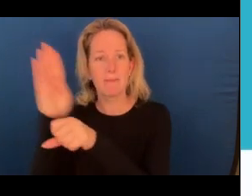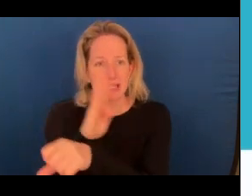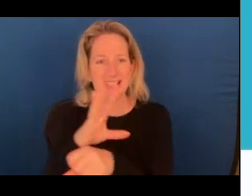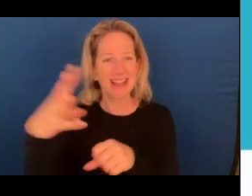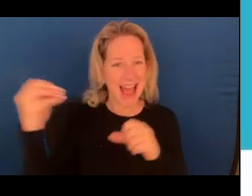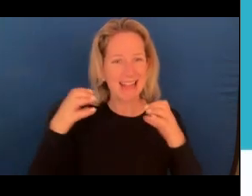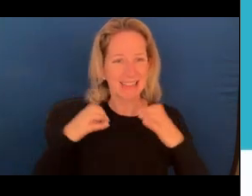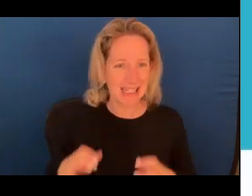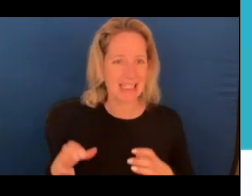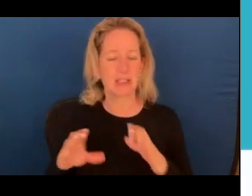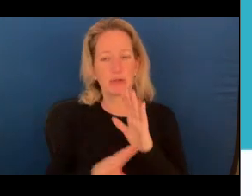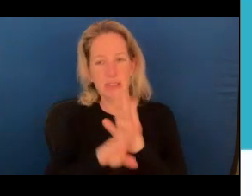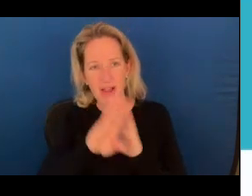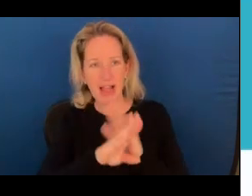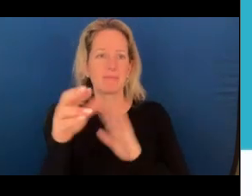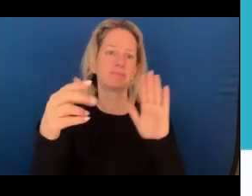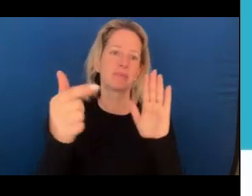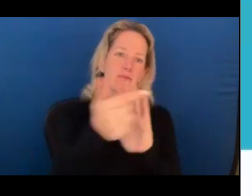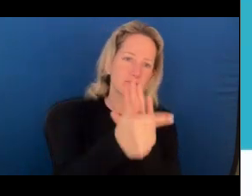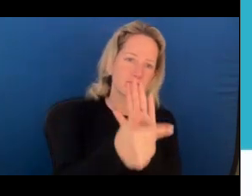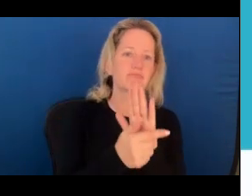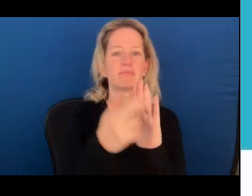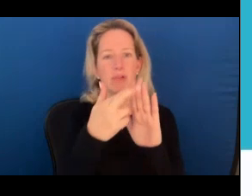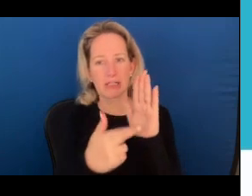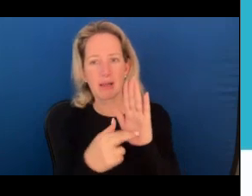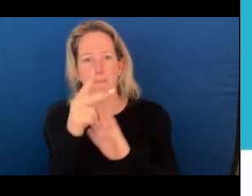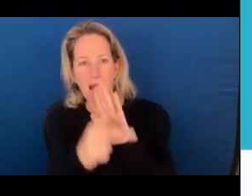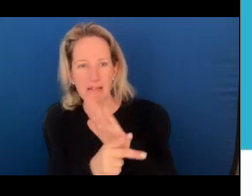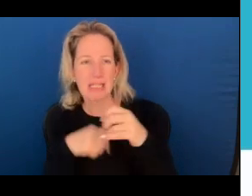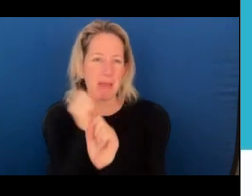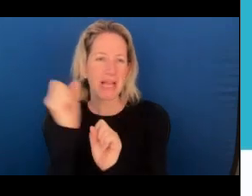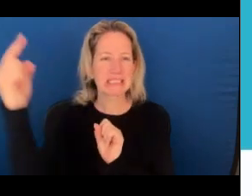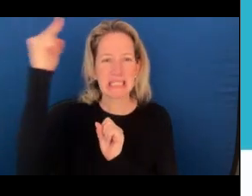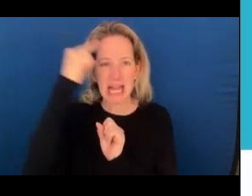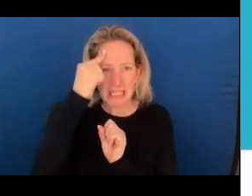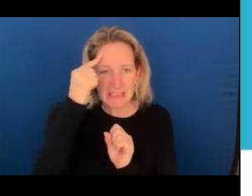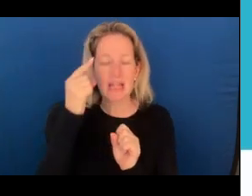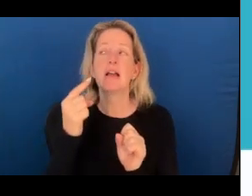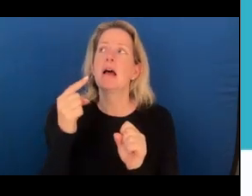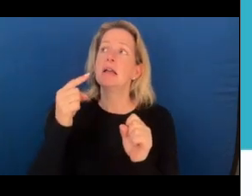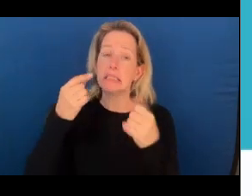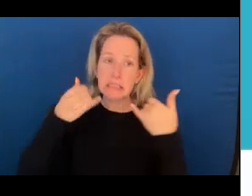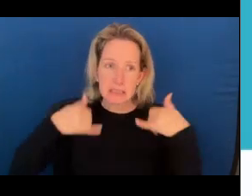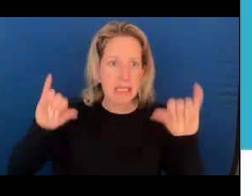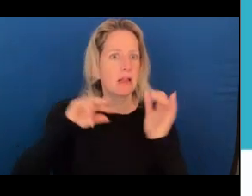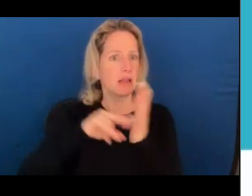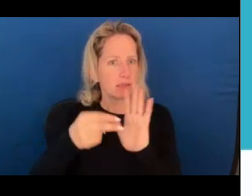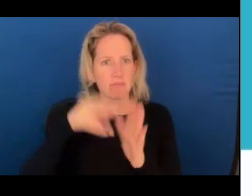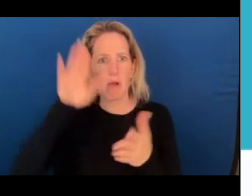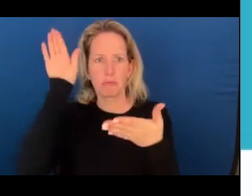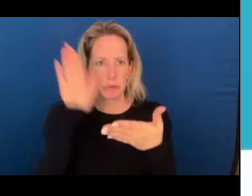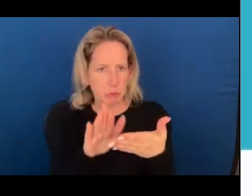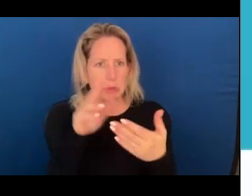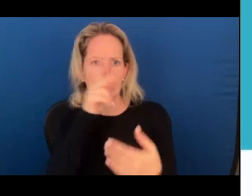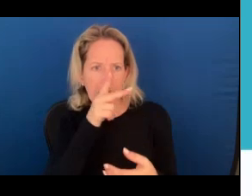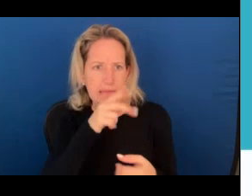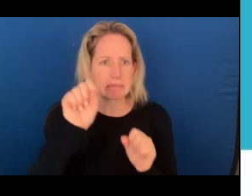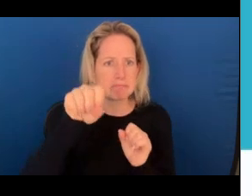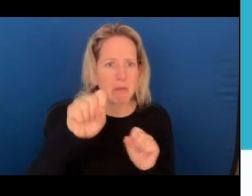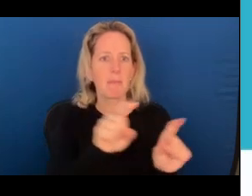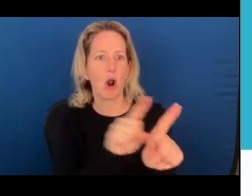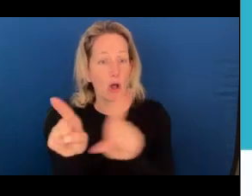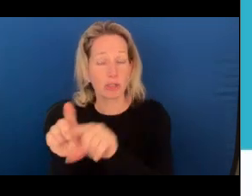develop regulations and policies that make sense, that fill the intent to reduce plastic, but also have the ability to be